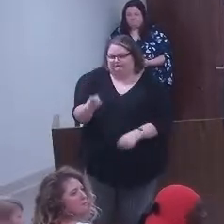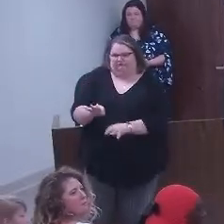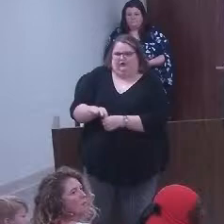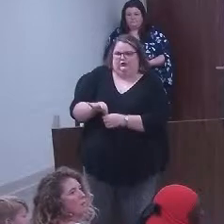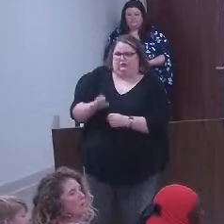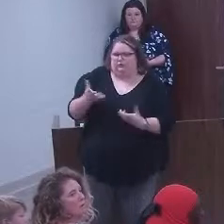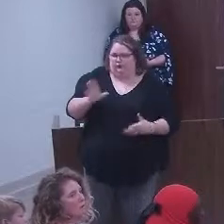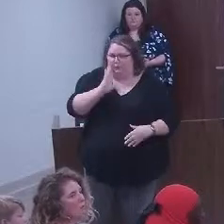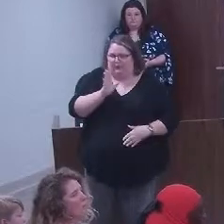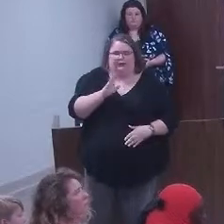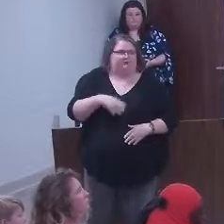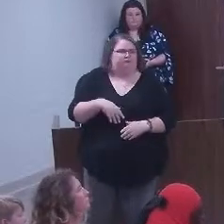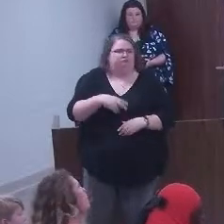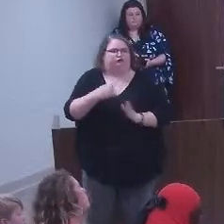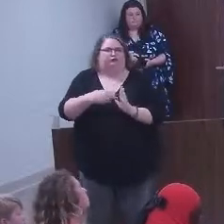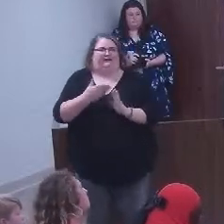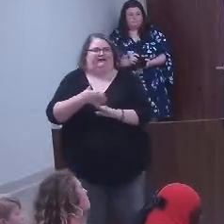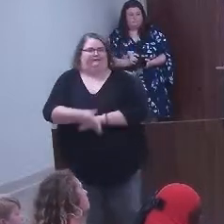Thank you, Commissioner.